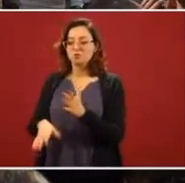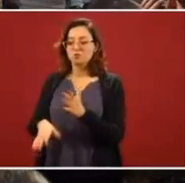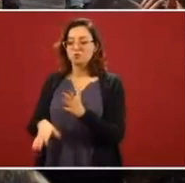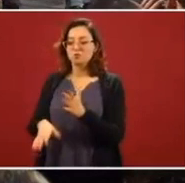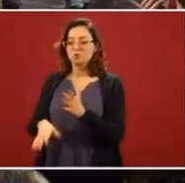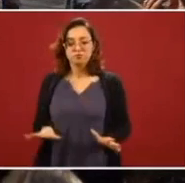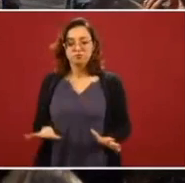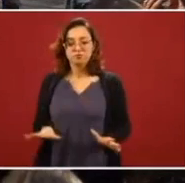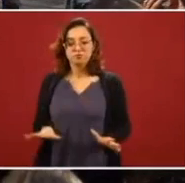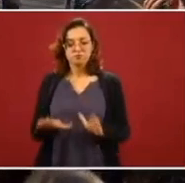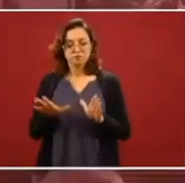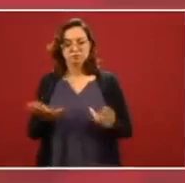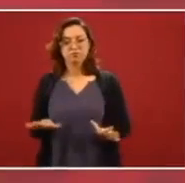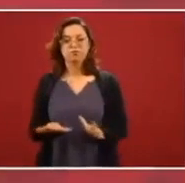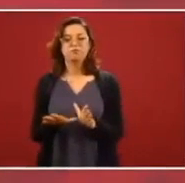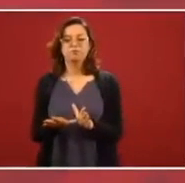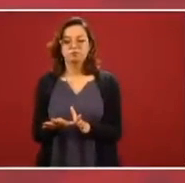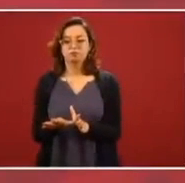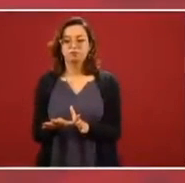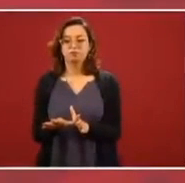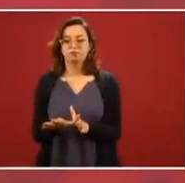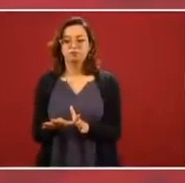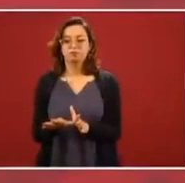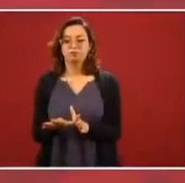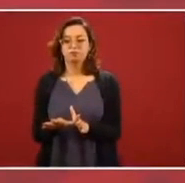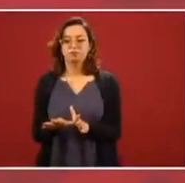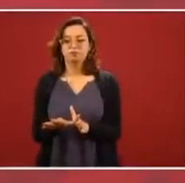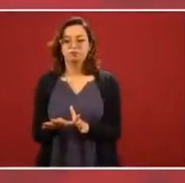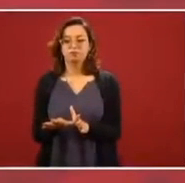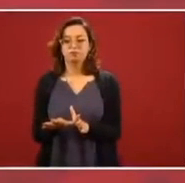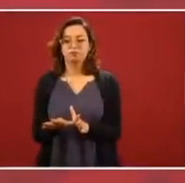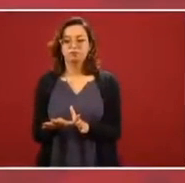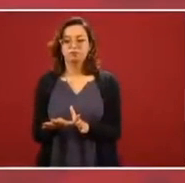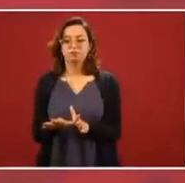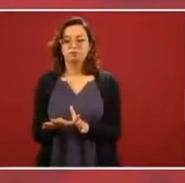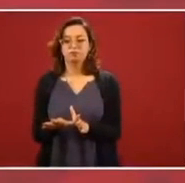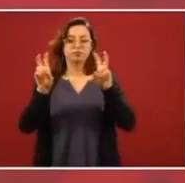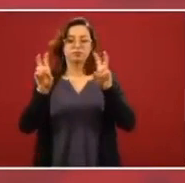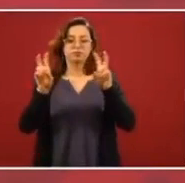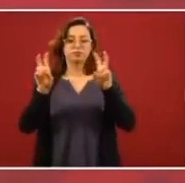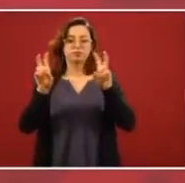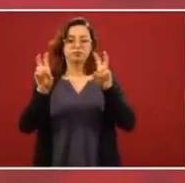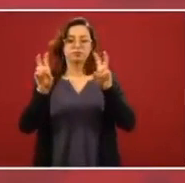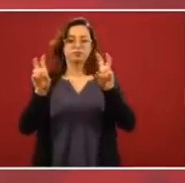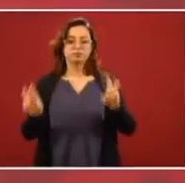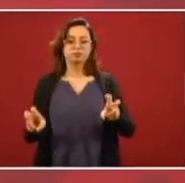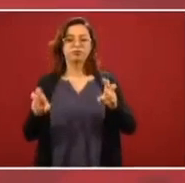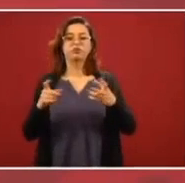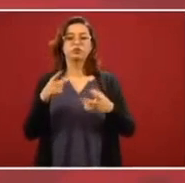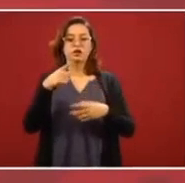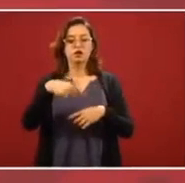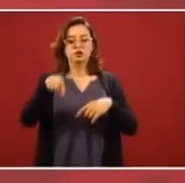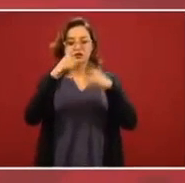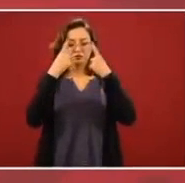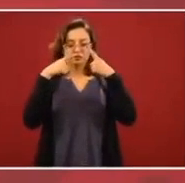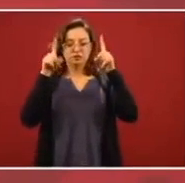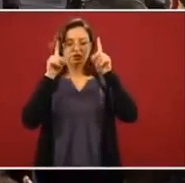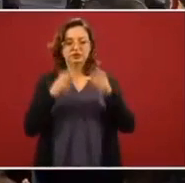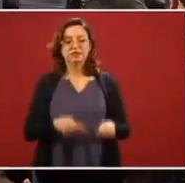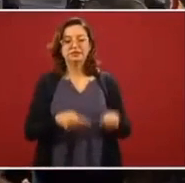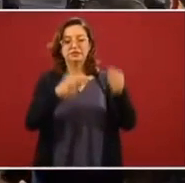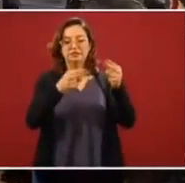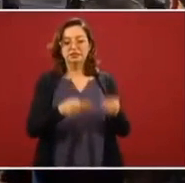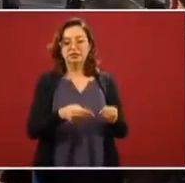forward movement a la Marina Mercante. for the merchant marines. ¿Sí? Por eso